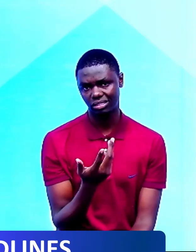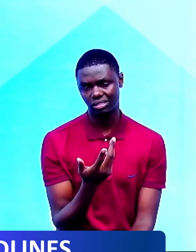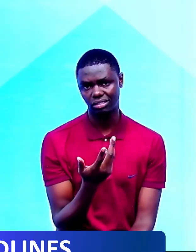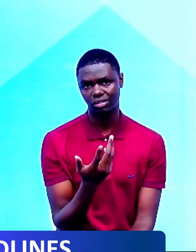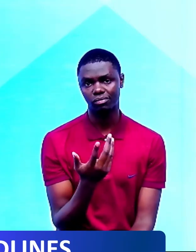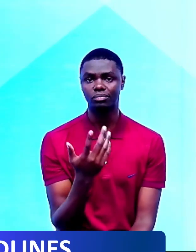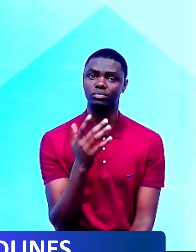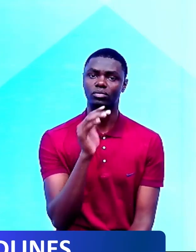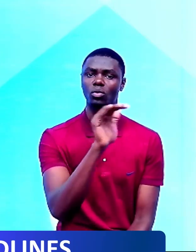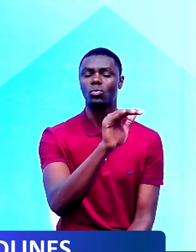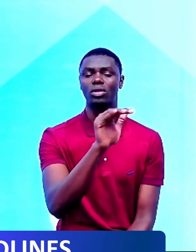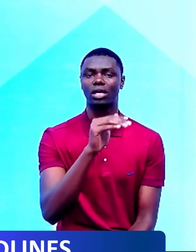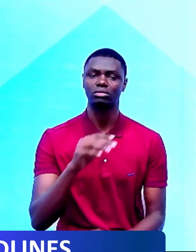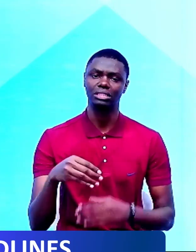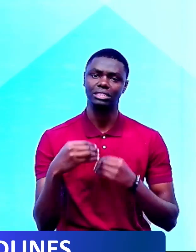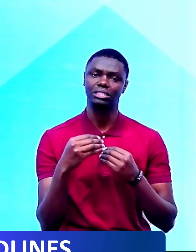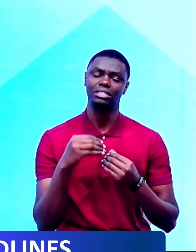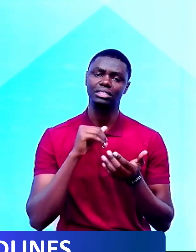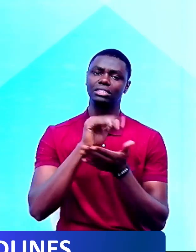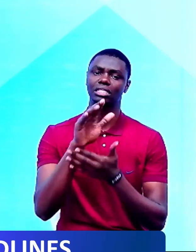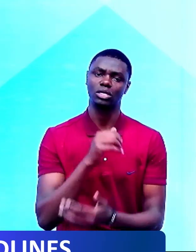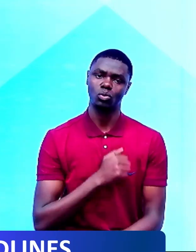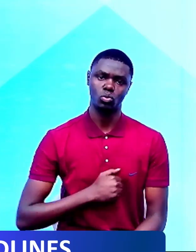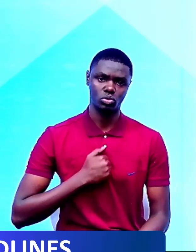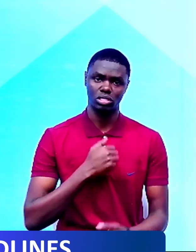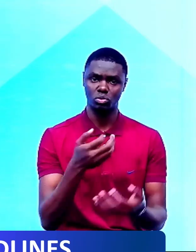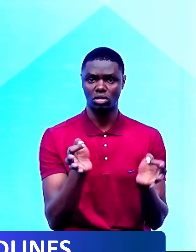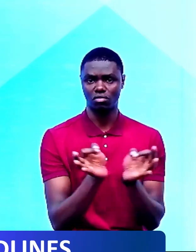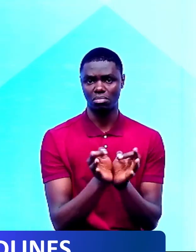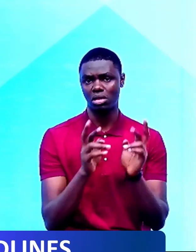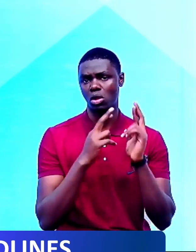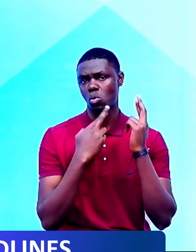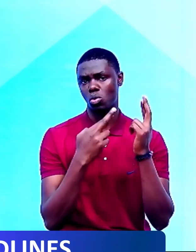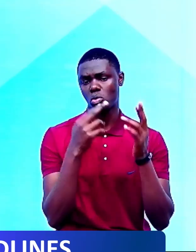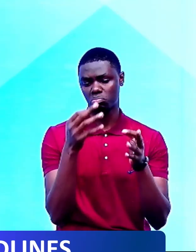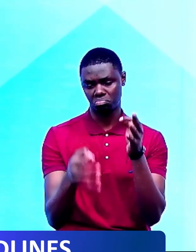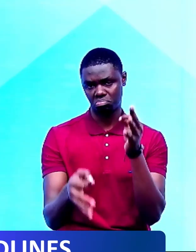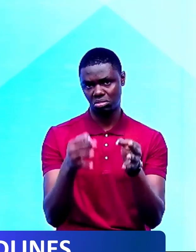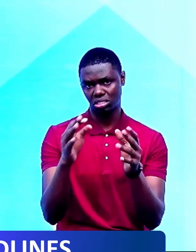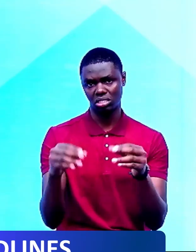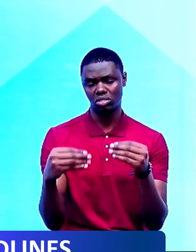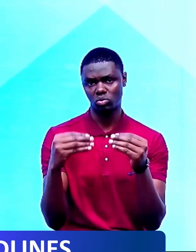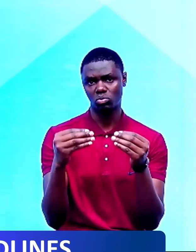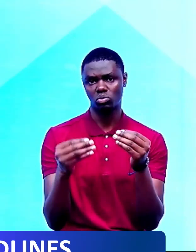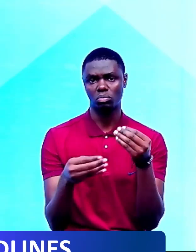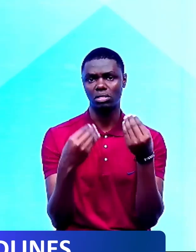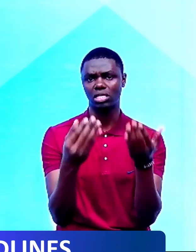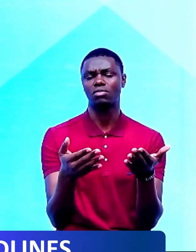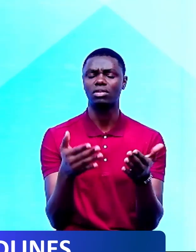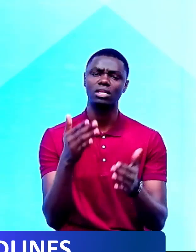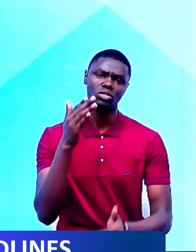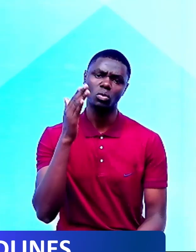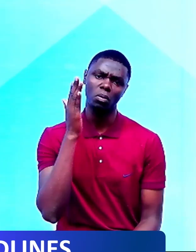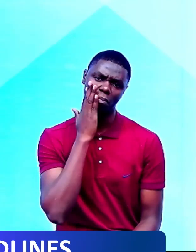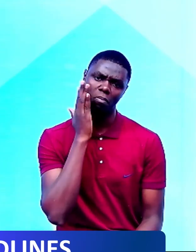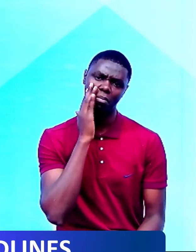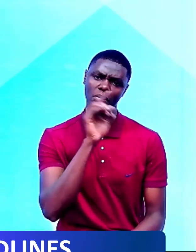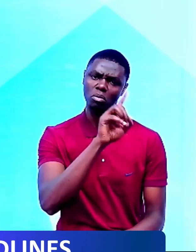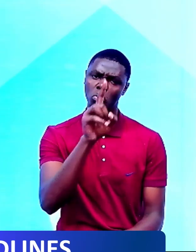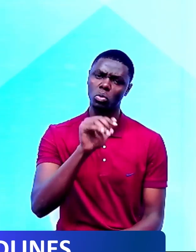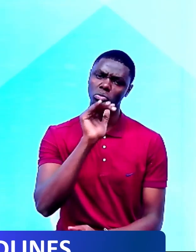We really are sending our condolences to the family, and we hope that justice will be served. But the question which the mom keeps asking